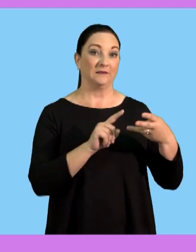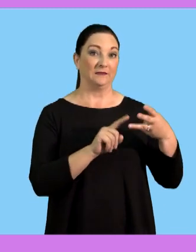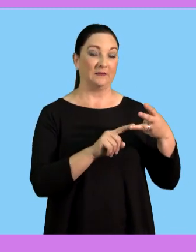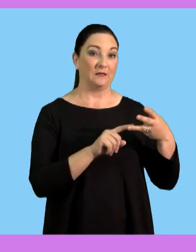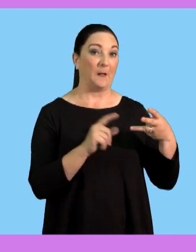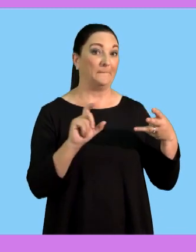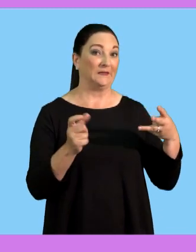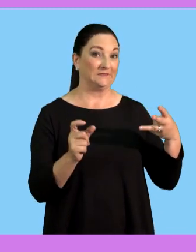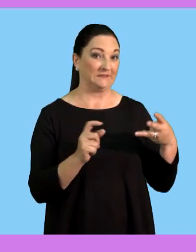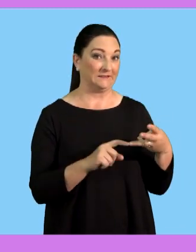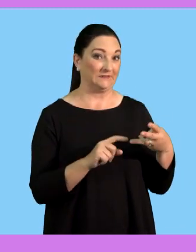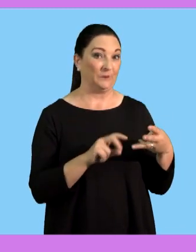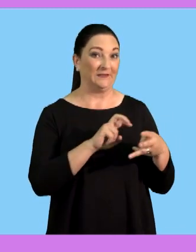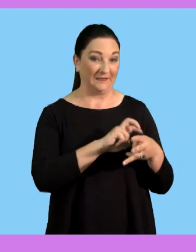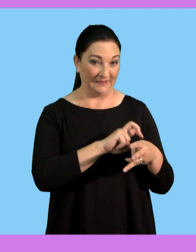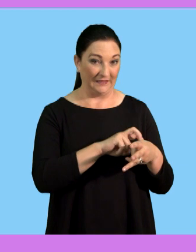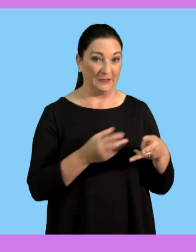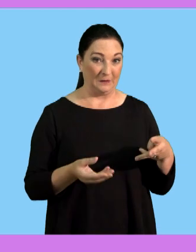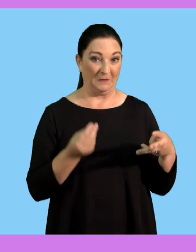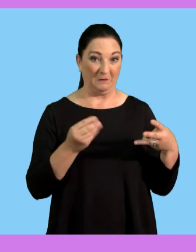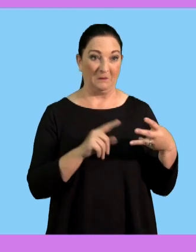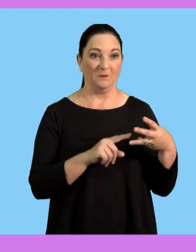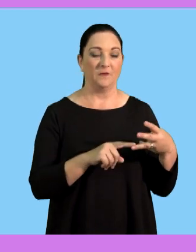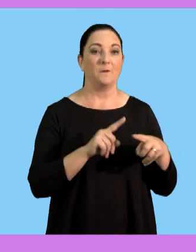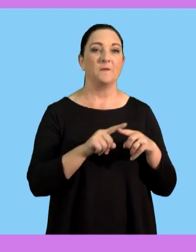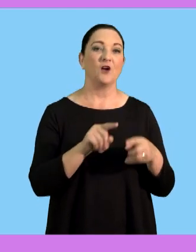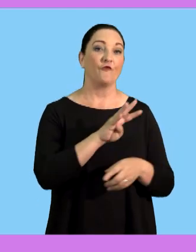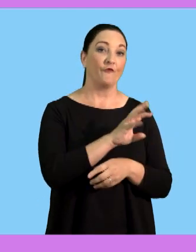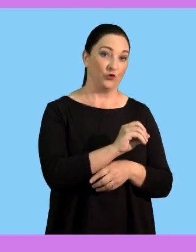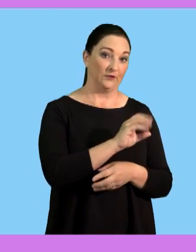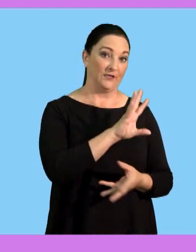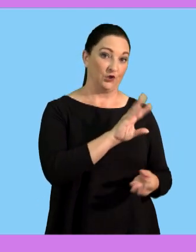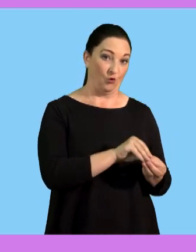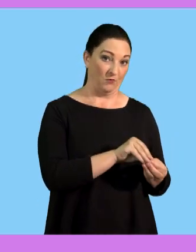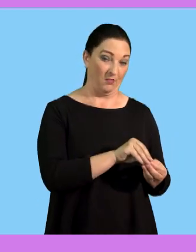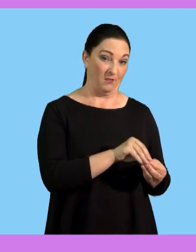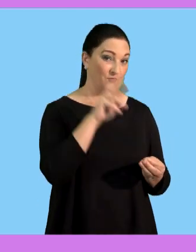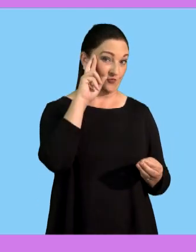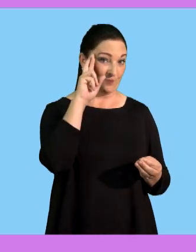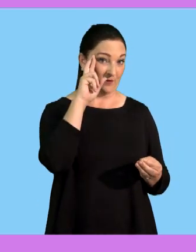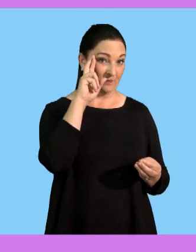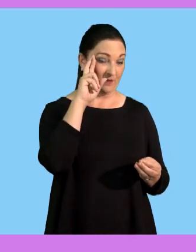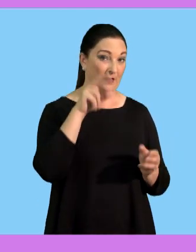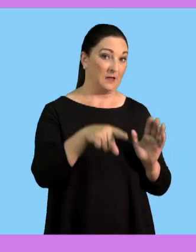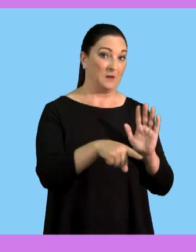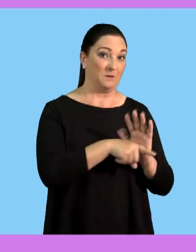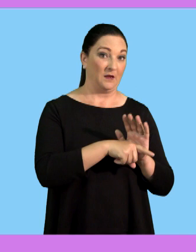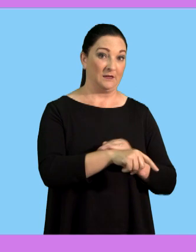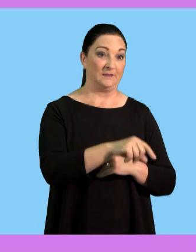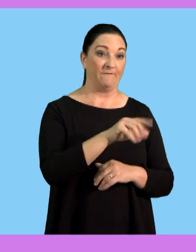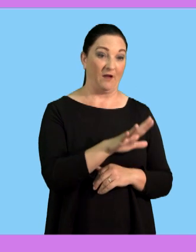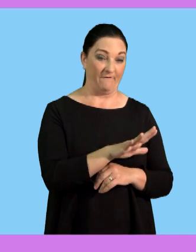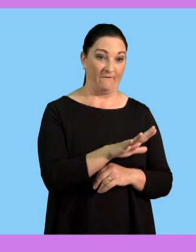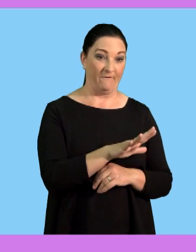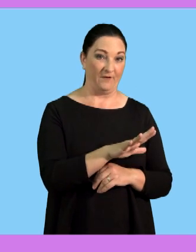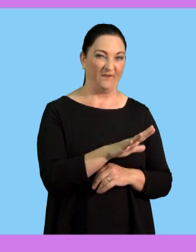the ones with biscuits, remember, we have 40 in total. So I'm going to write this down here. Okay? So 40 minus